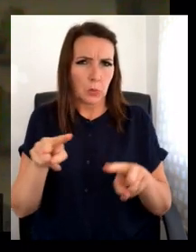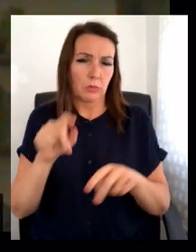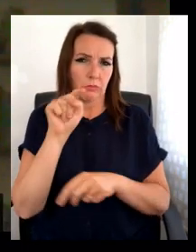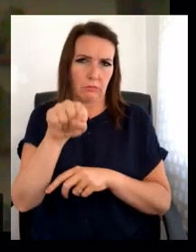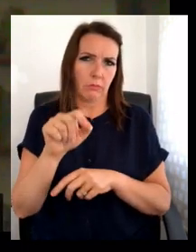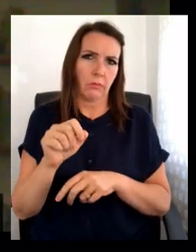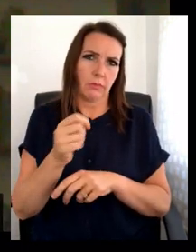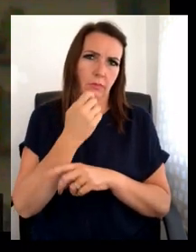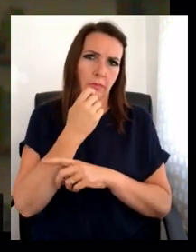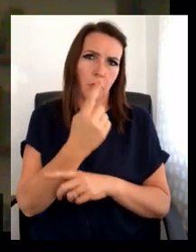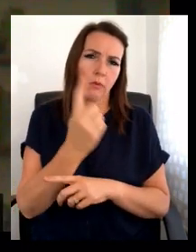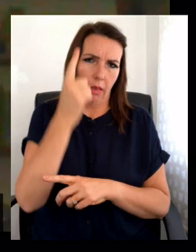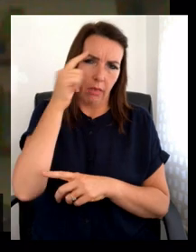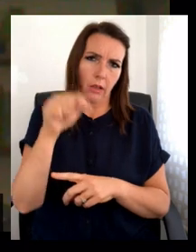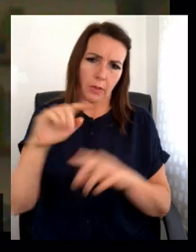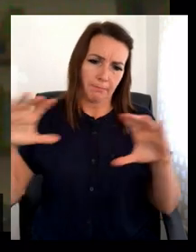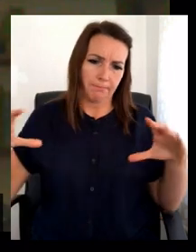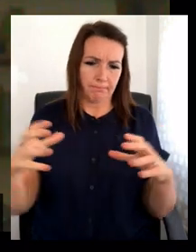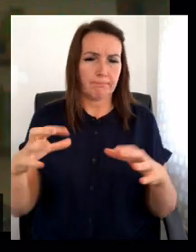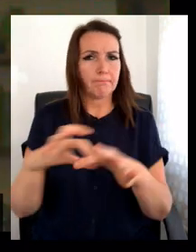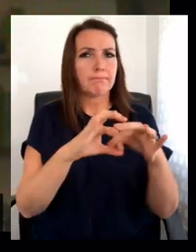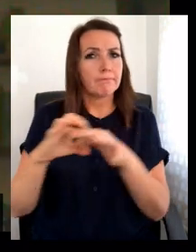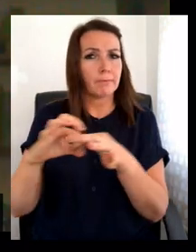that collective is going to continue to work on.